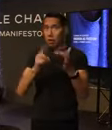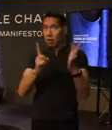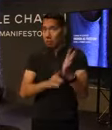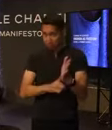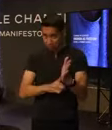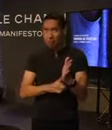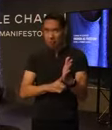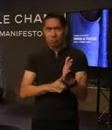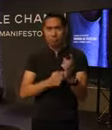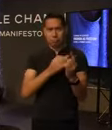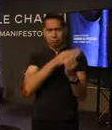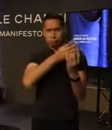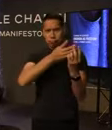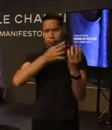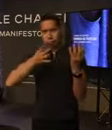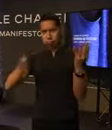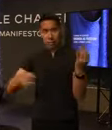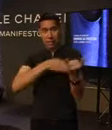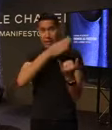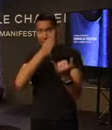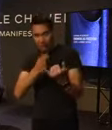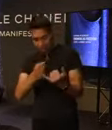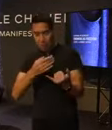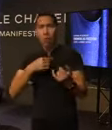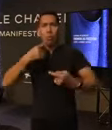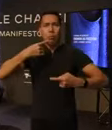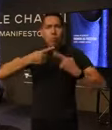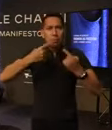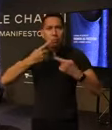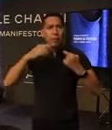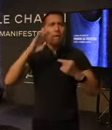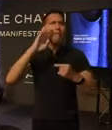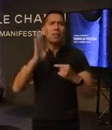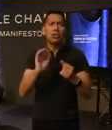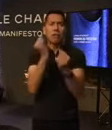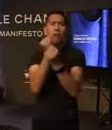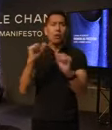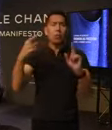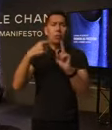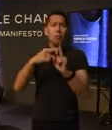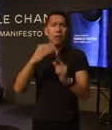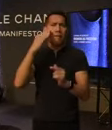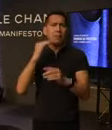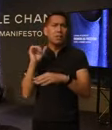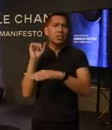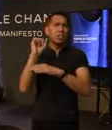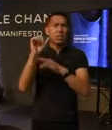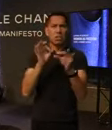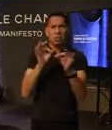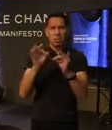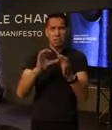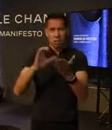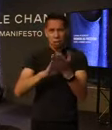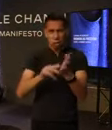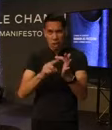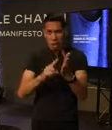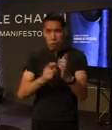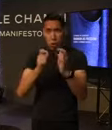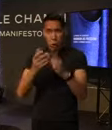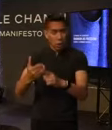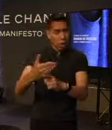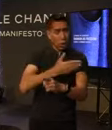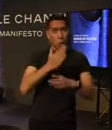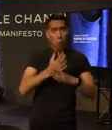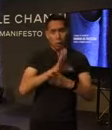sessions, we will discuss fashion, freedom, and feminist design, and how Chanel's early works fit into this